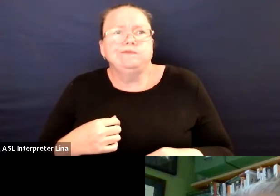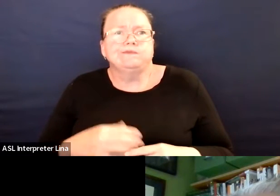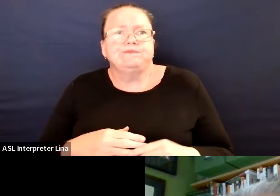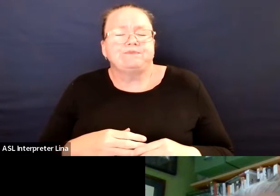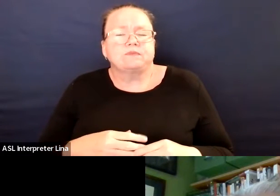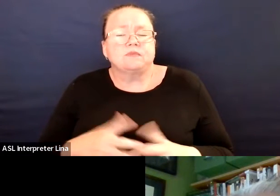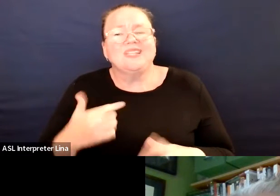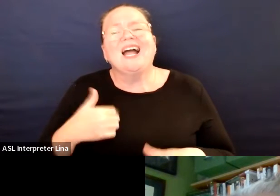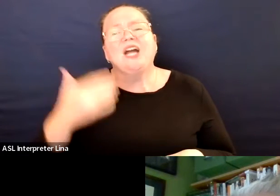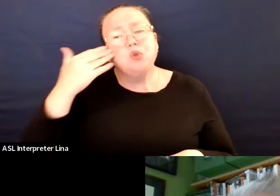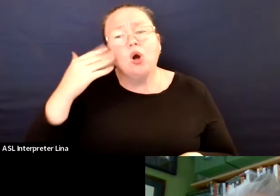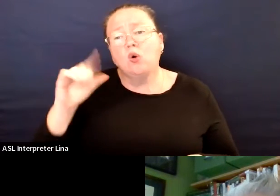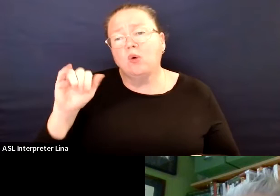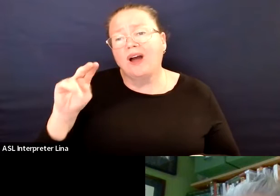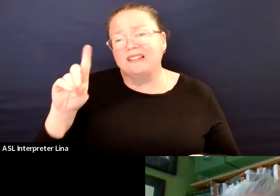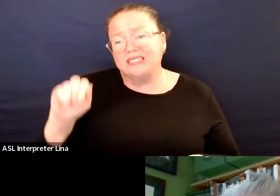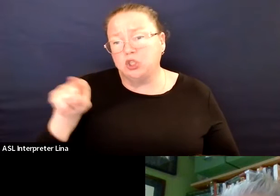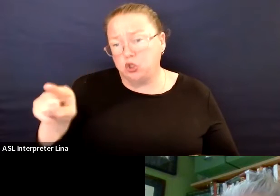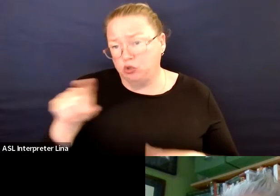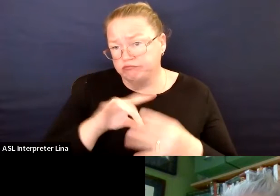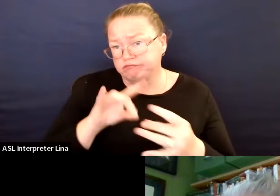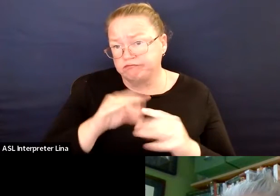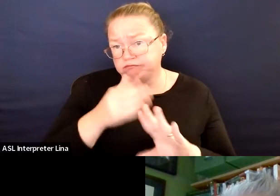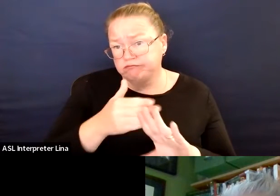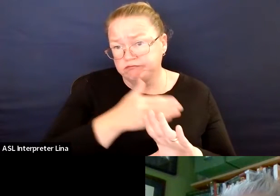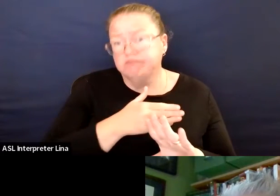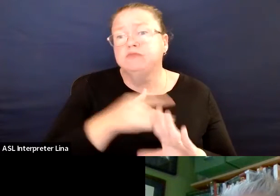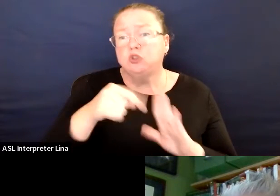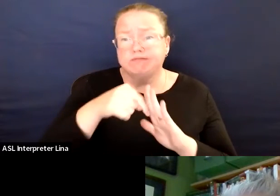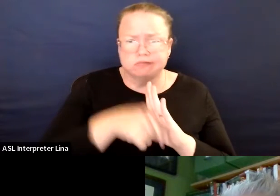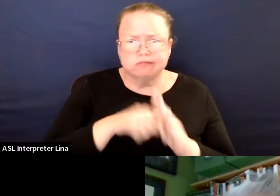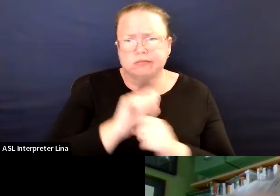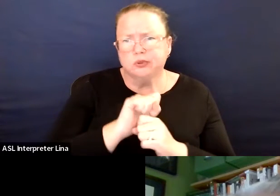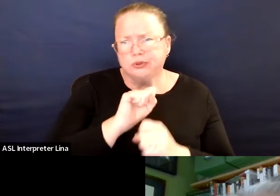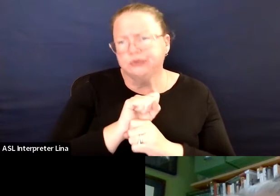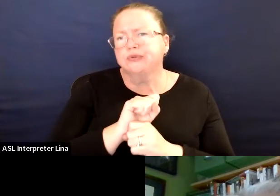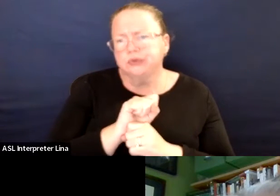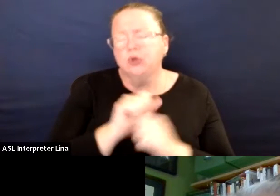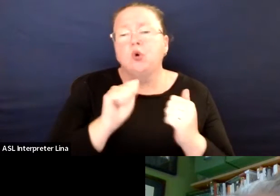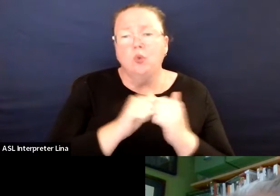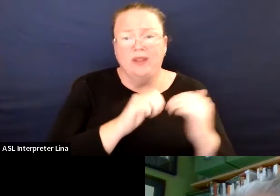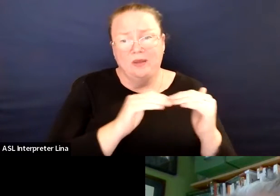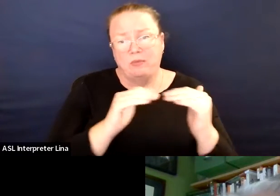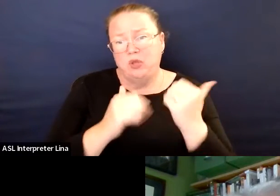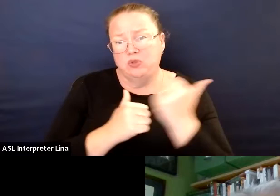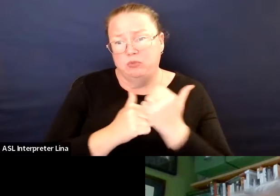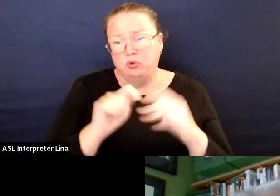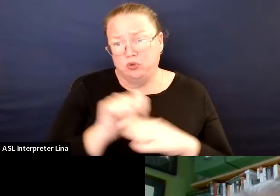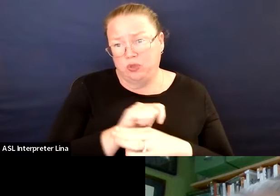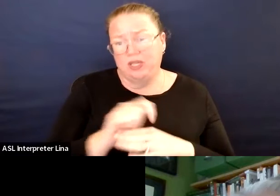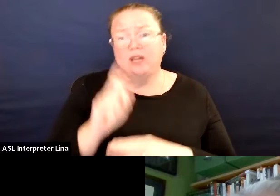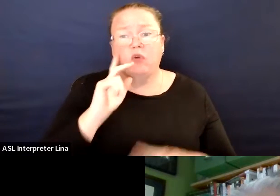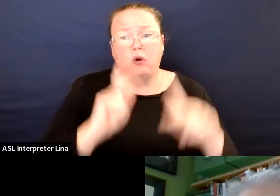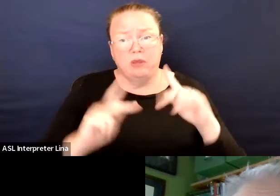but I know, Linda, you talked a lot about, I mean, the extensive work that you have done around peer support training for people